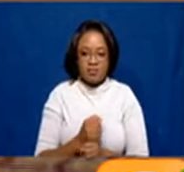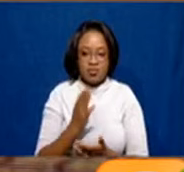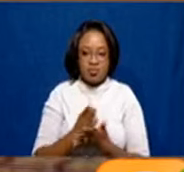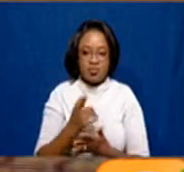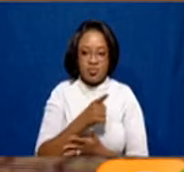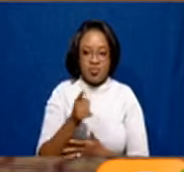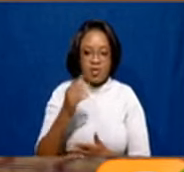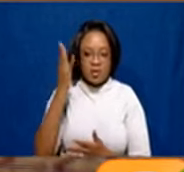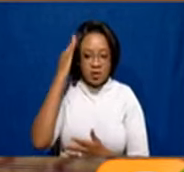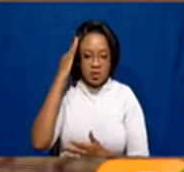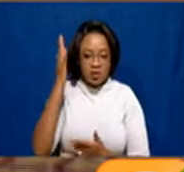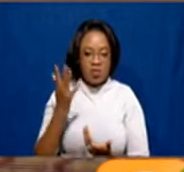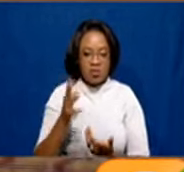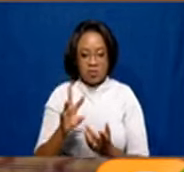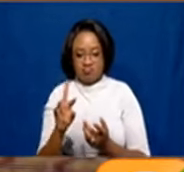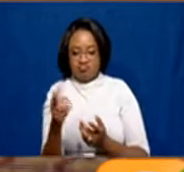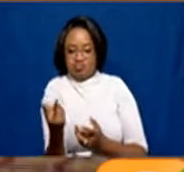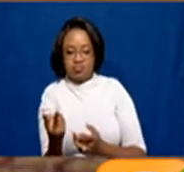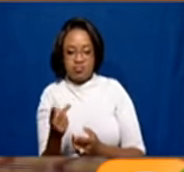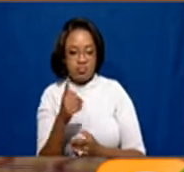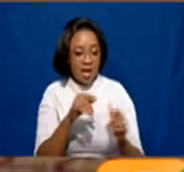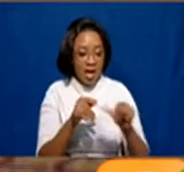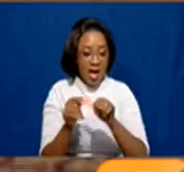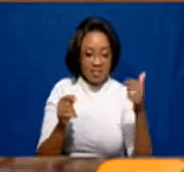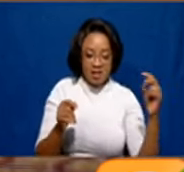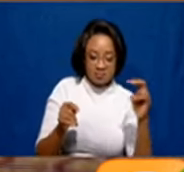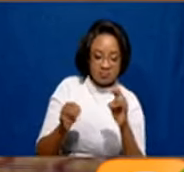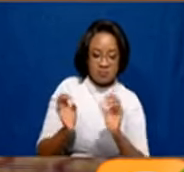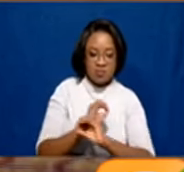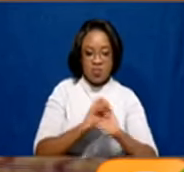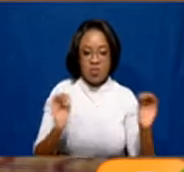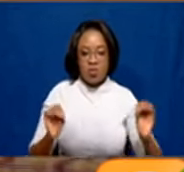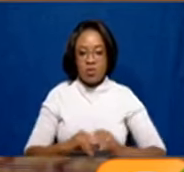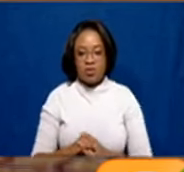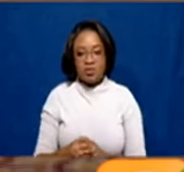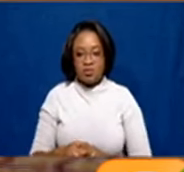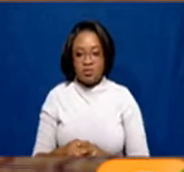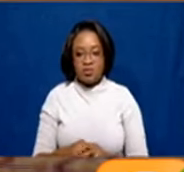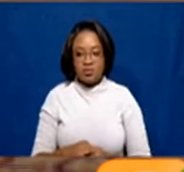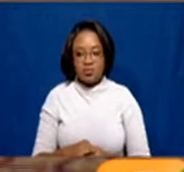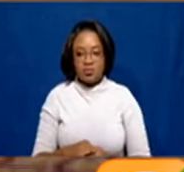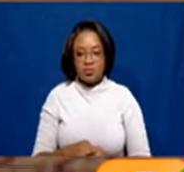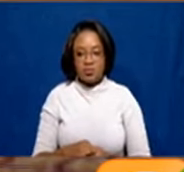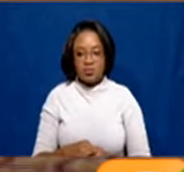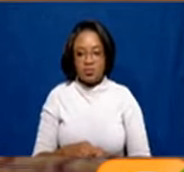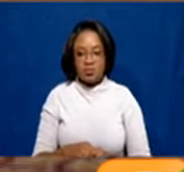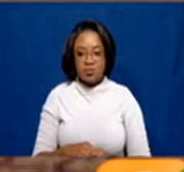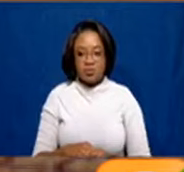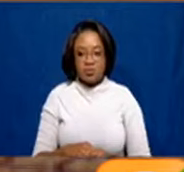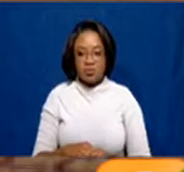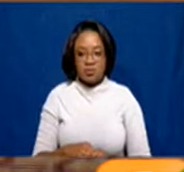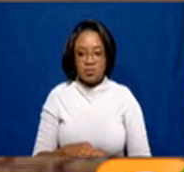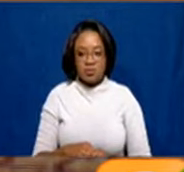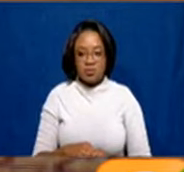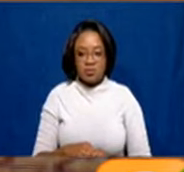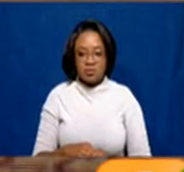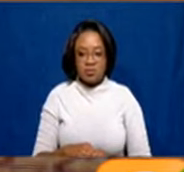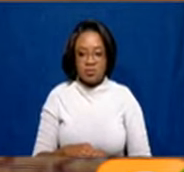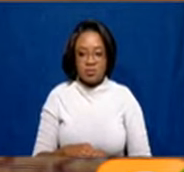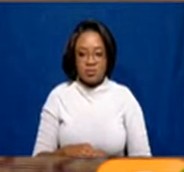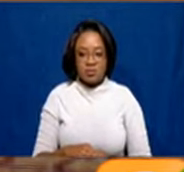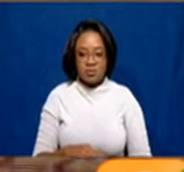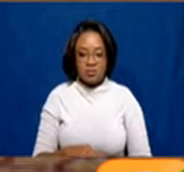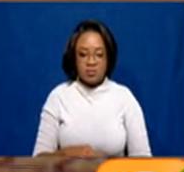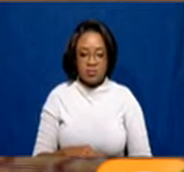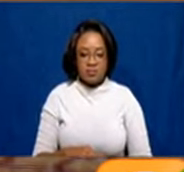we know another side of them that other people do not. So I think that is how we have come to deal with it, by knowing the person and also by being prayerful